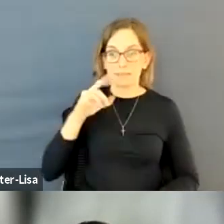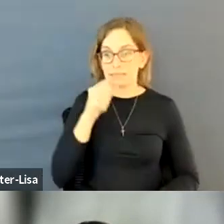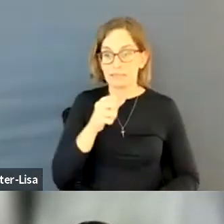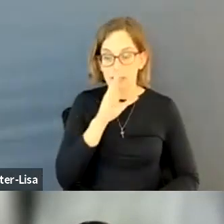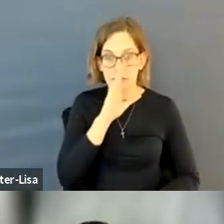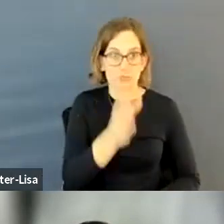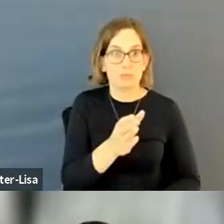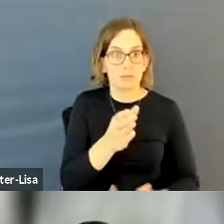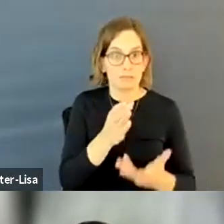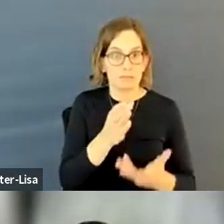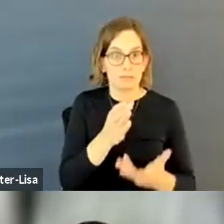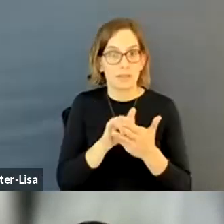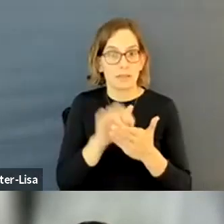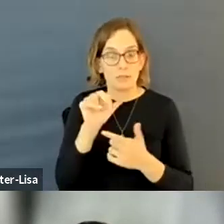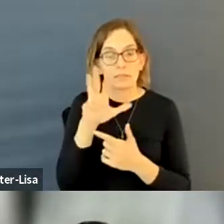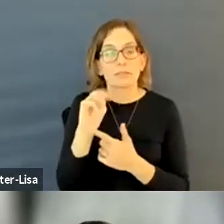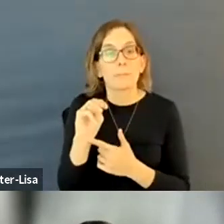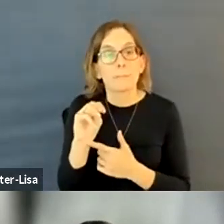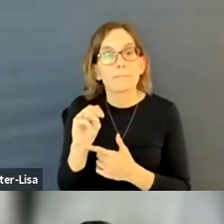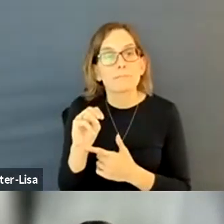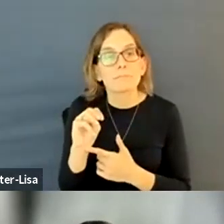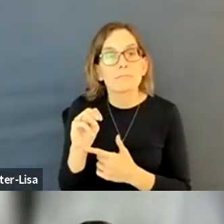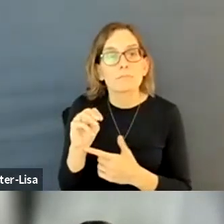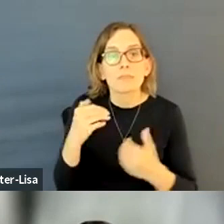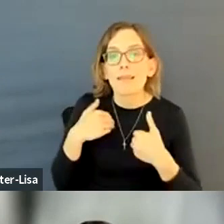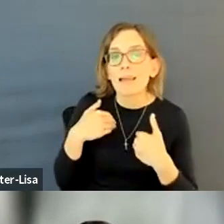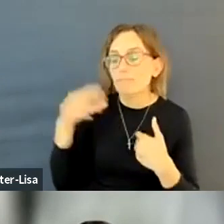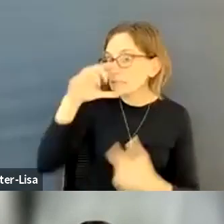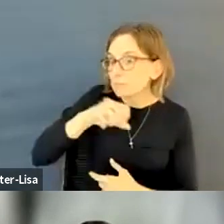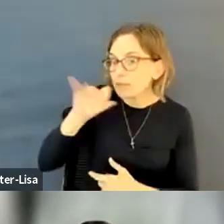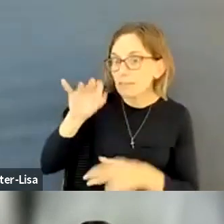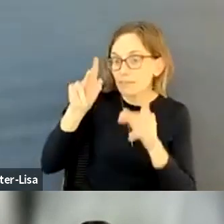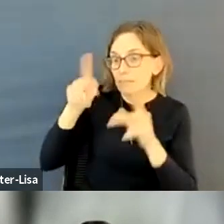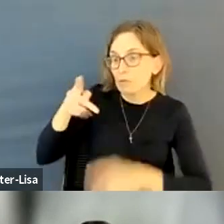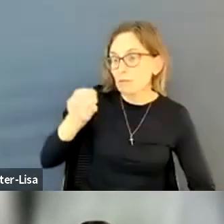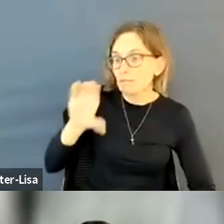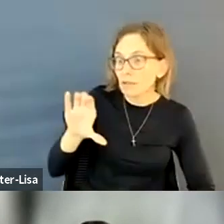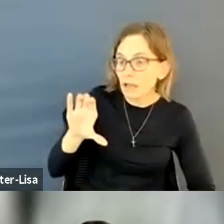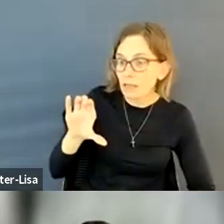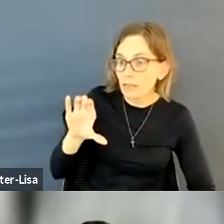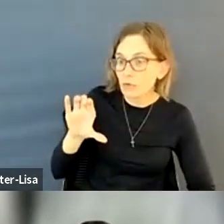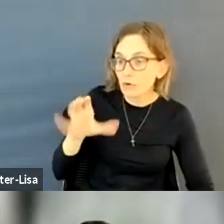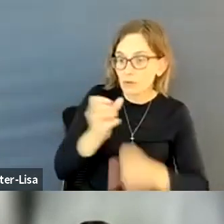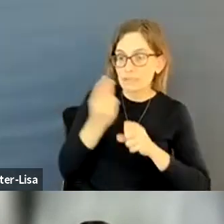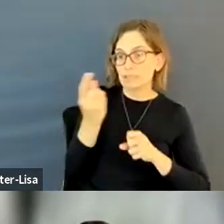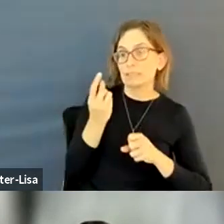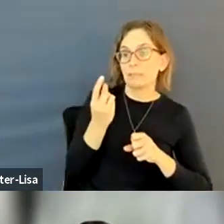racism, exactly. There's an assumption that if a person of color receives something that